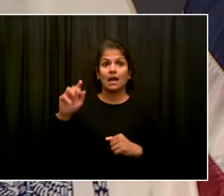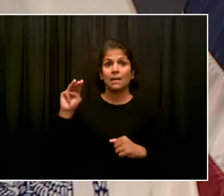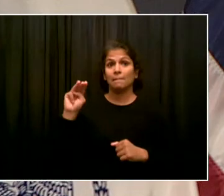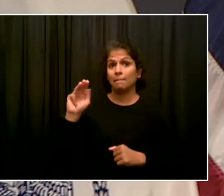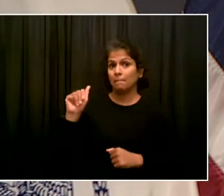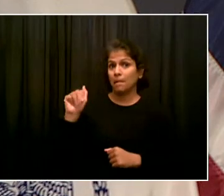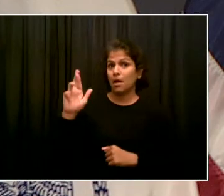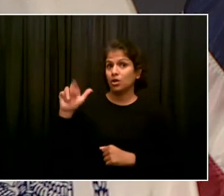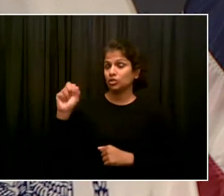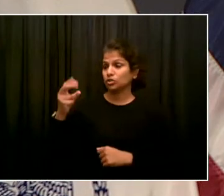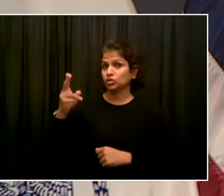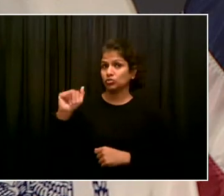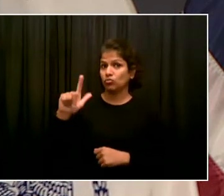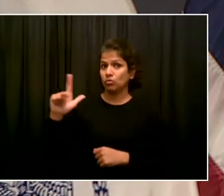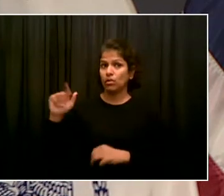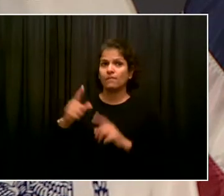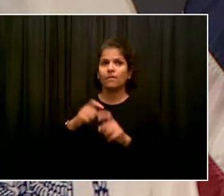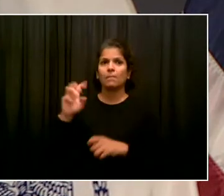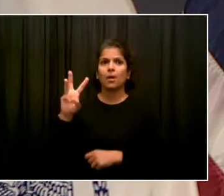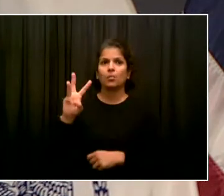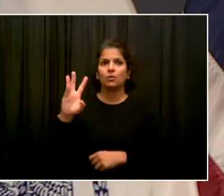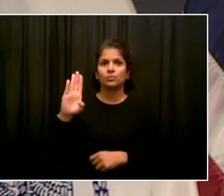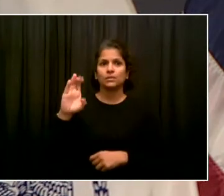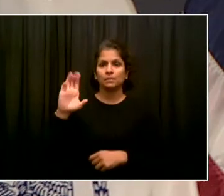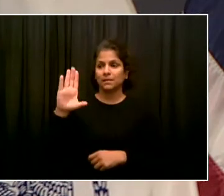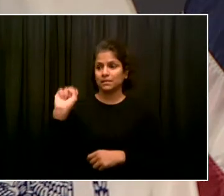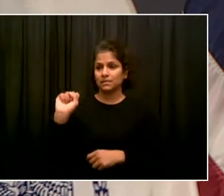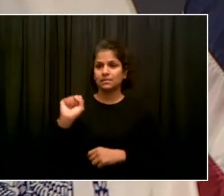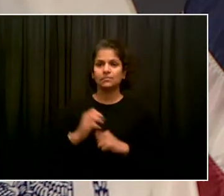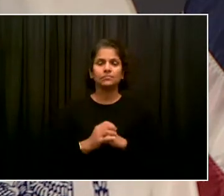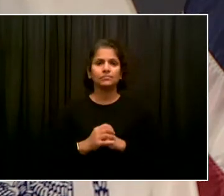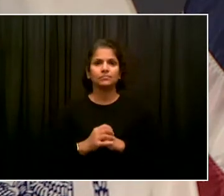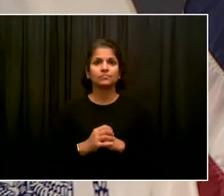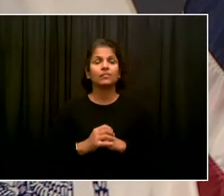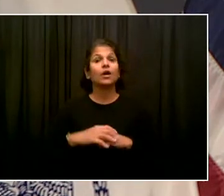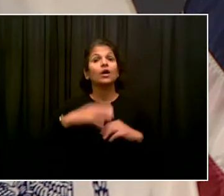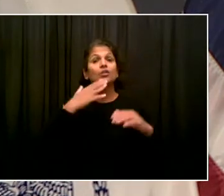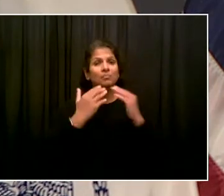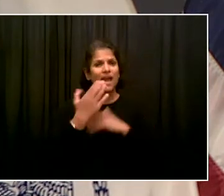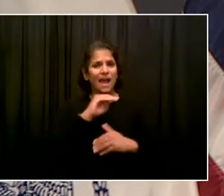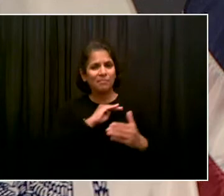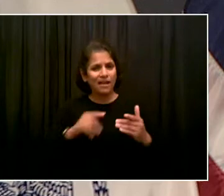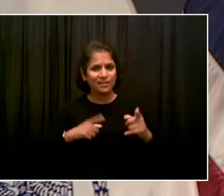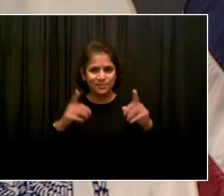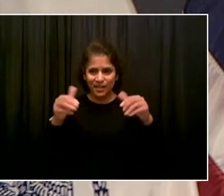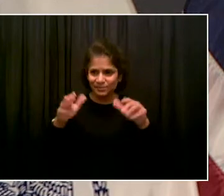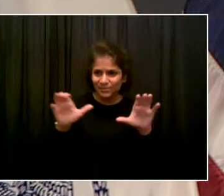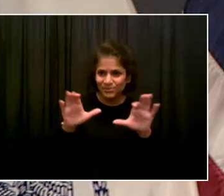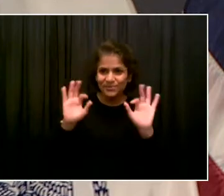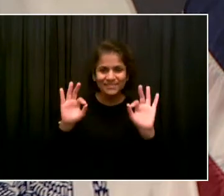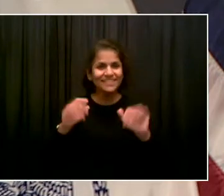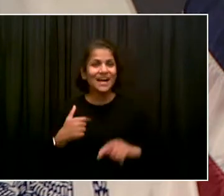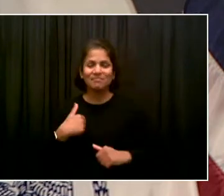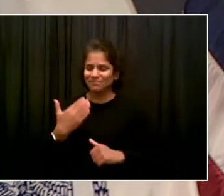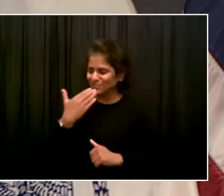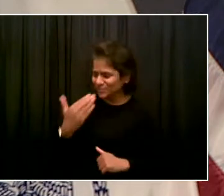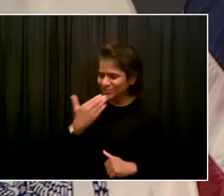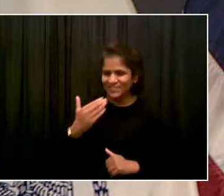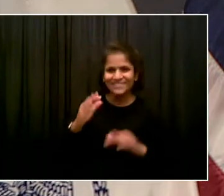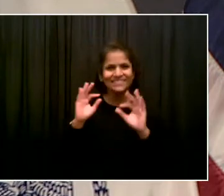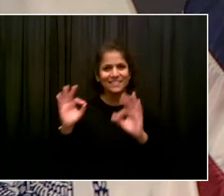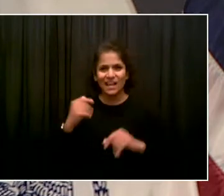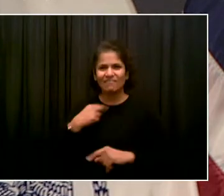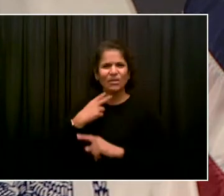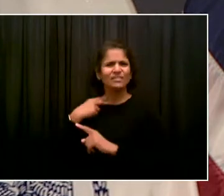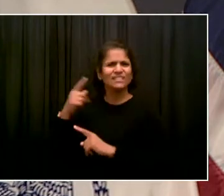WCBS. Good morning, Mr. Mayor. How are you doing today? I'm good, but your voice sounds different. Are you on a